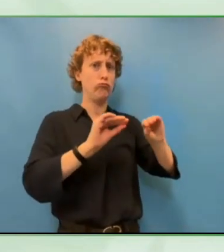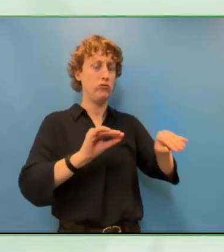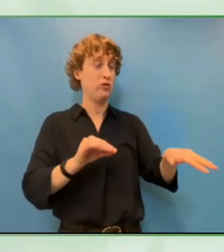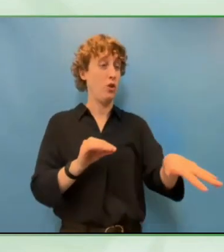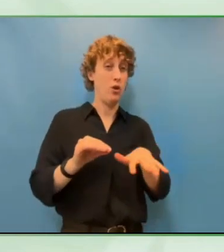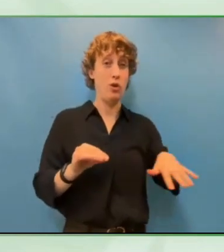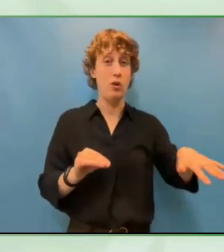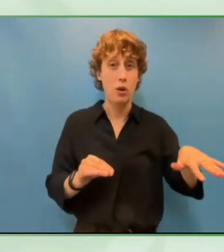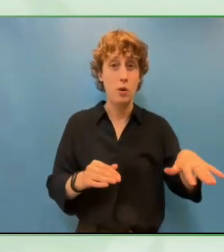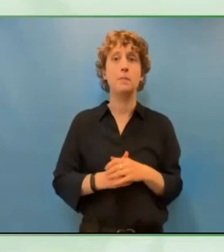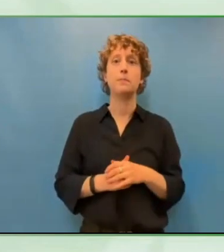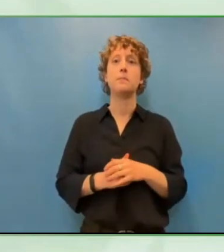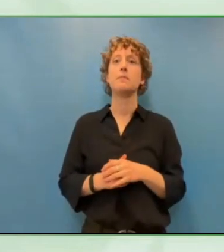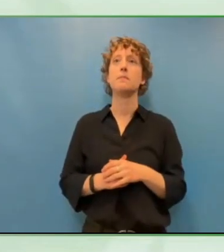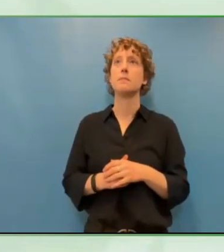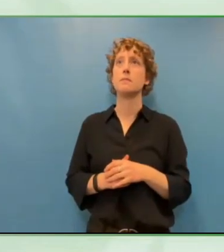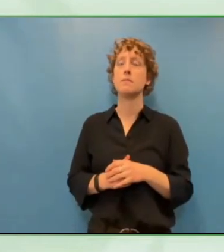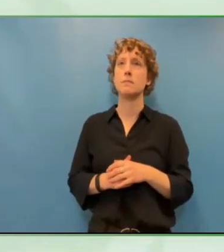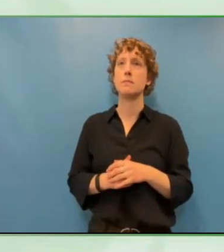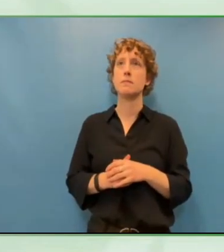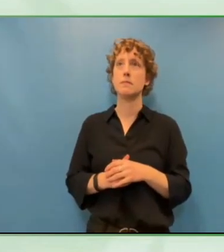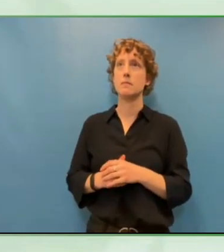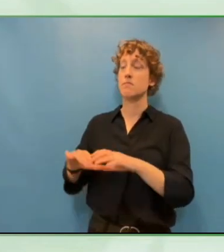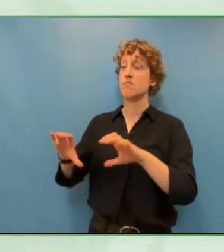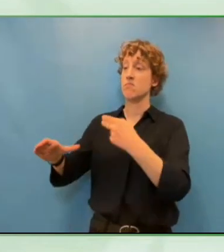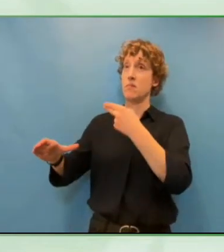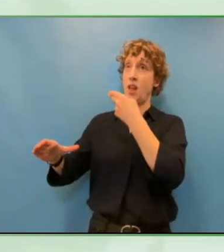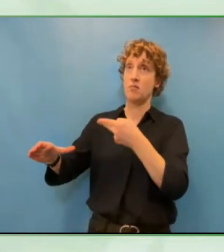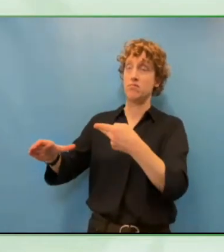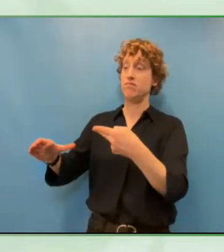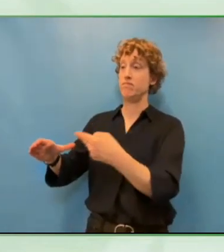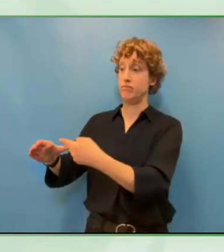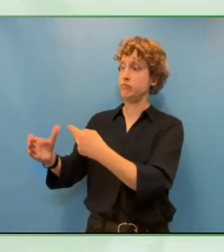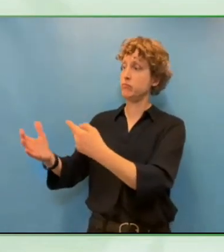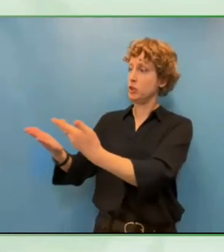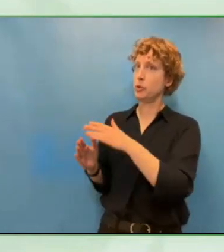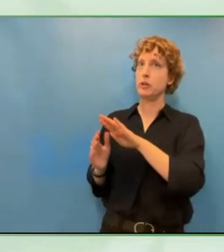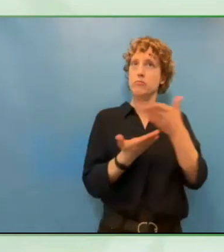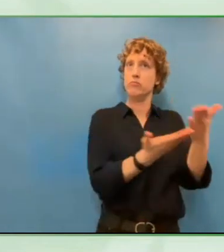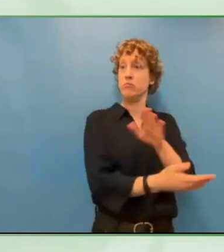of determination bring in their own perspectives. And what we are